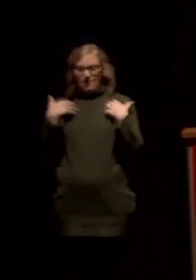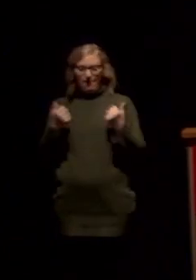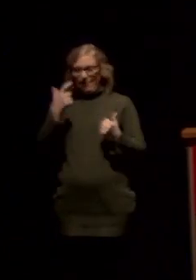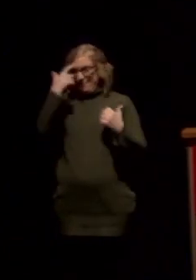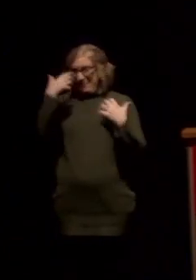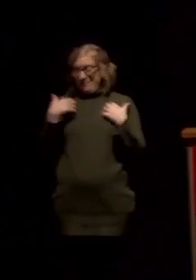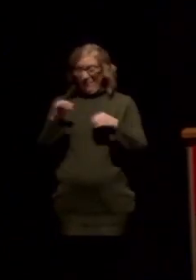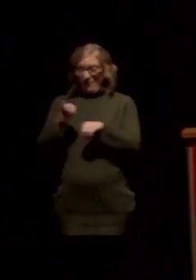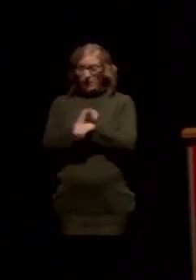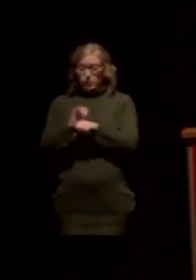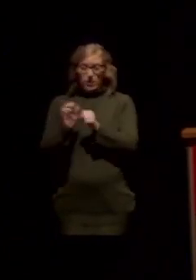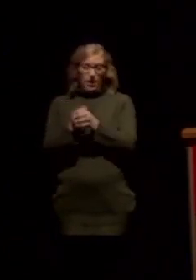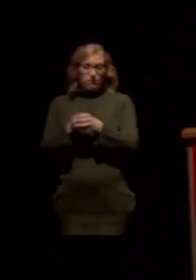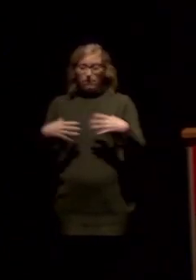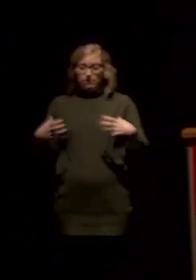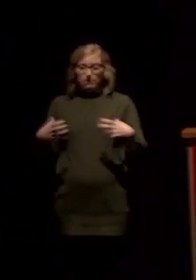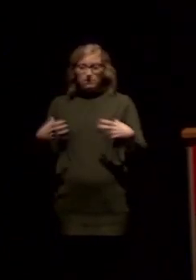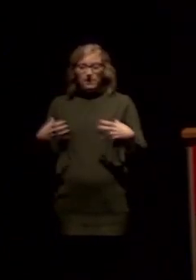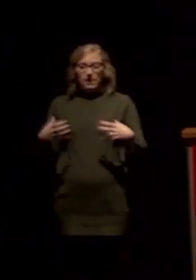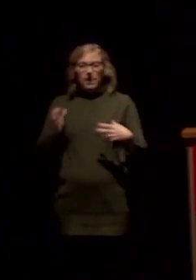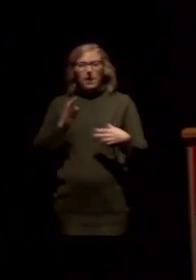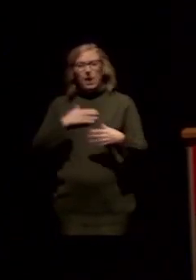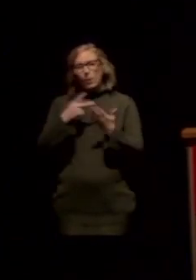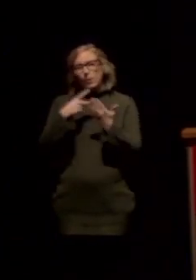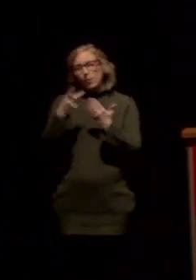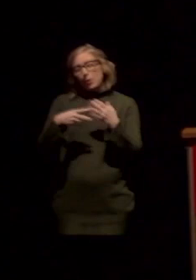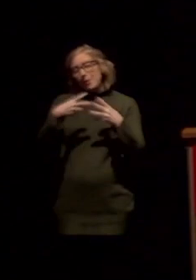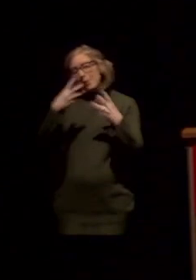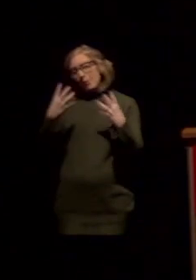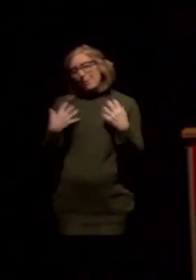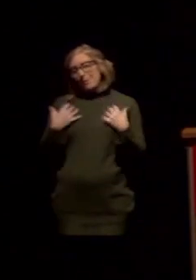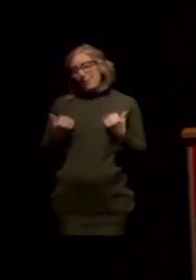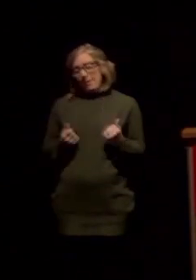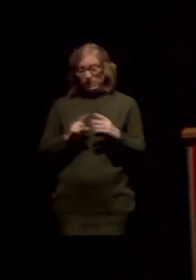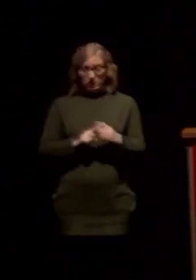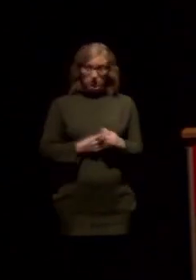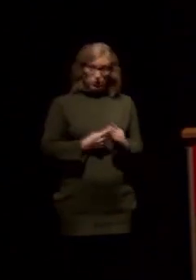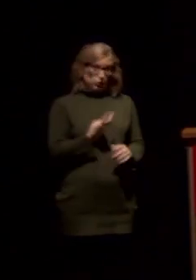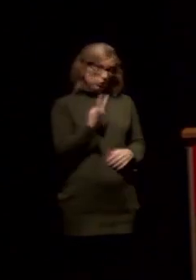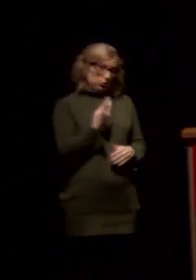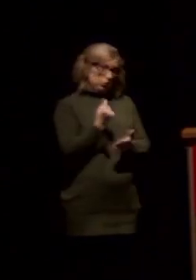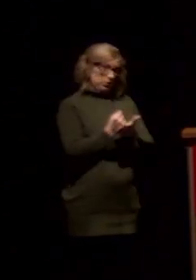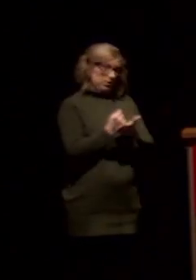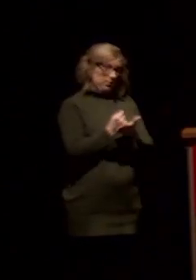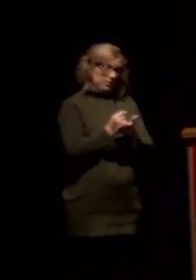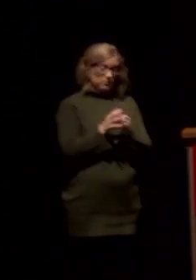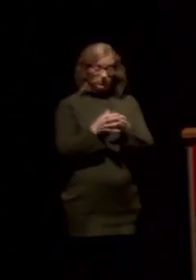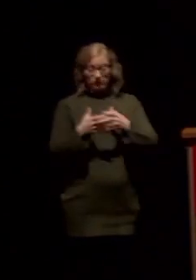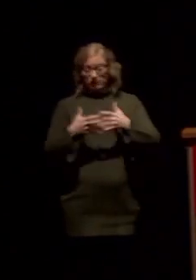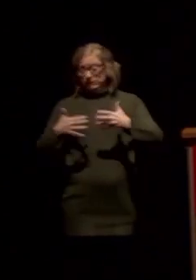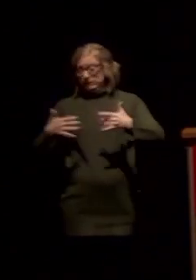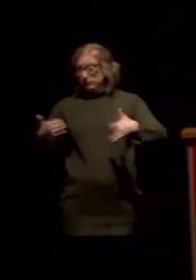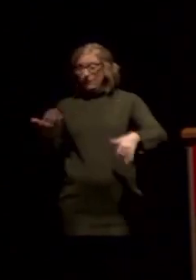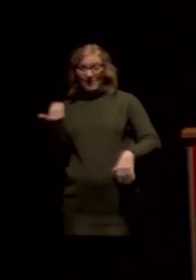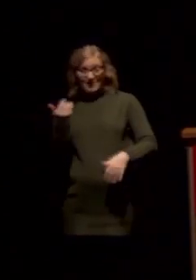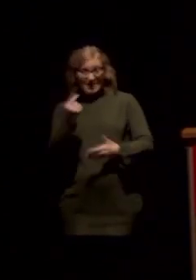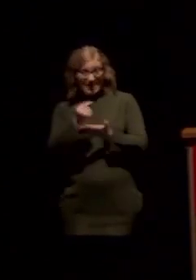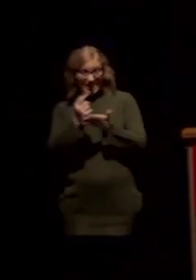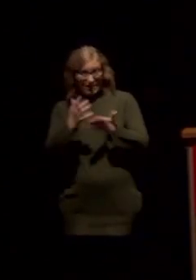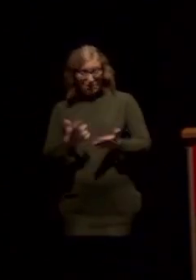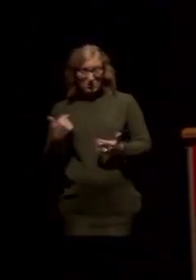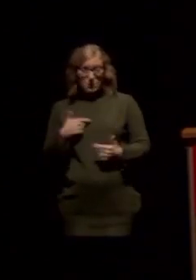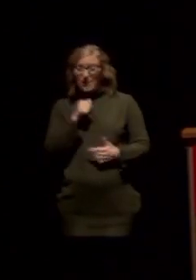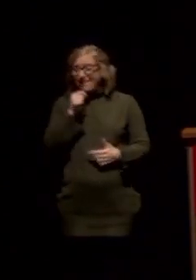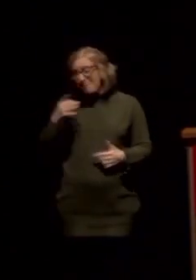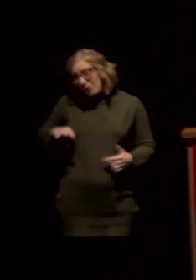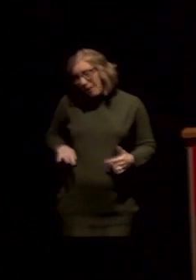in size. Our program at Rainbow Health went from 2 therapists to 15 therapists as a nonprofit in the span